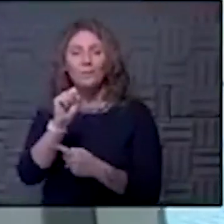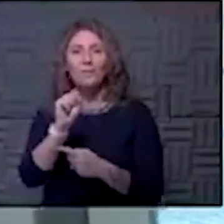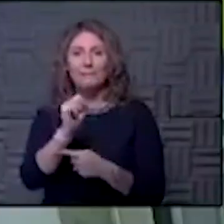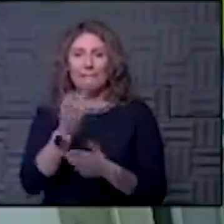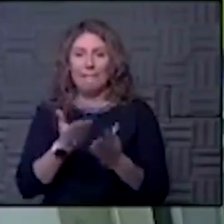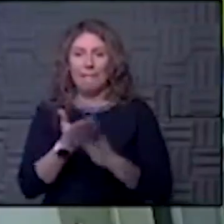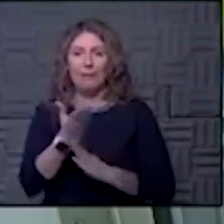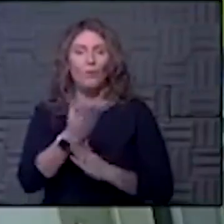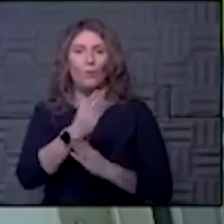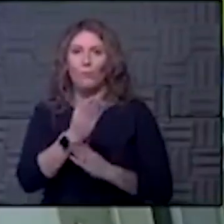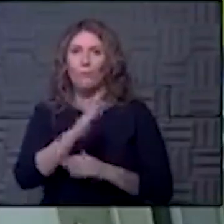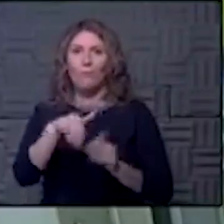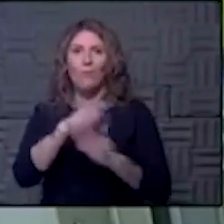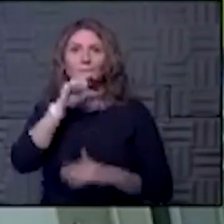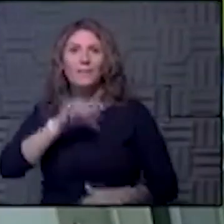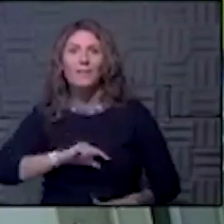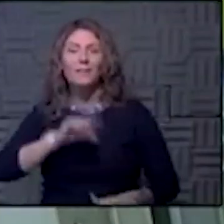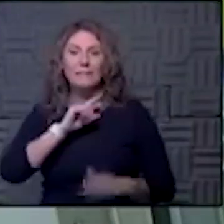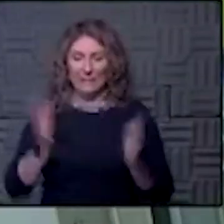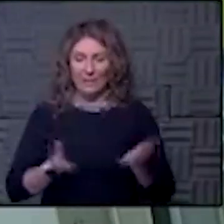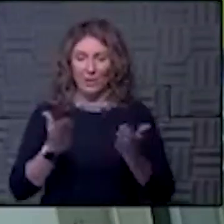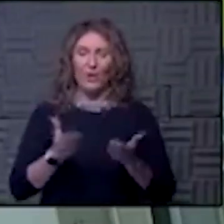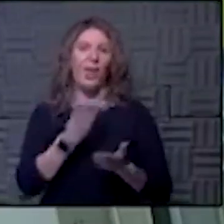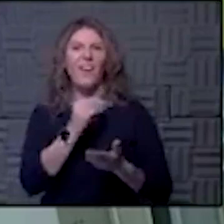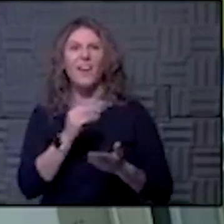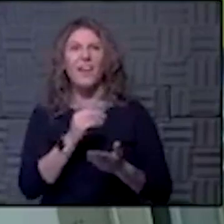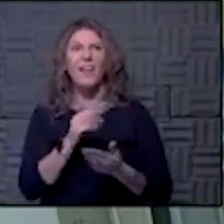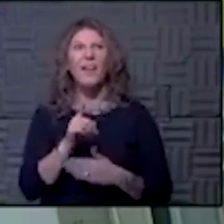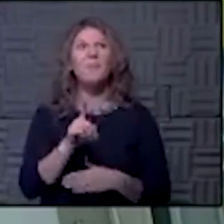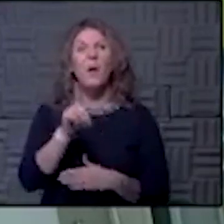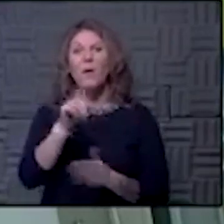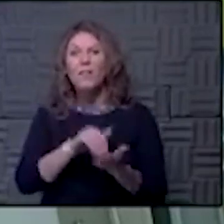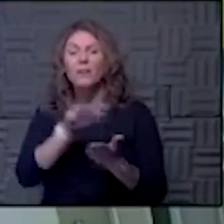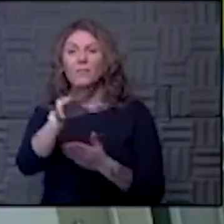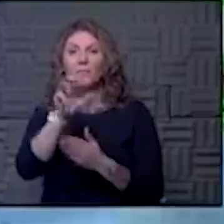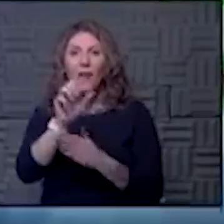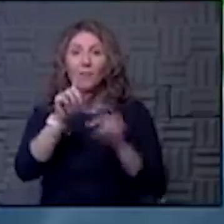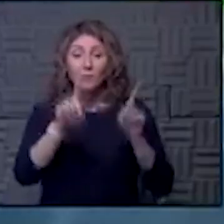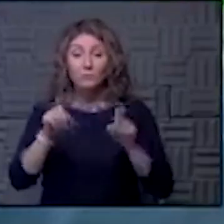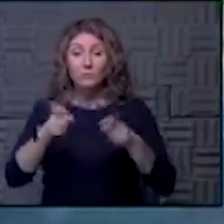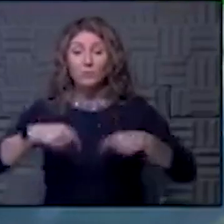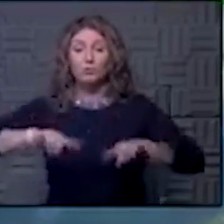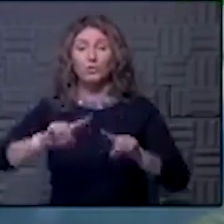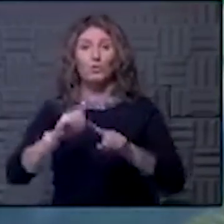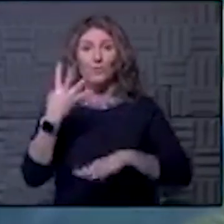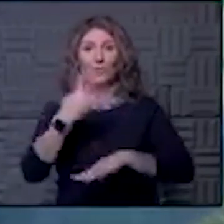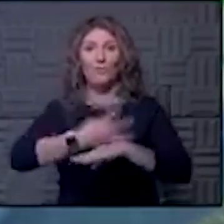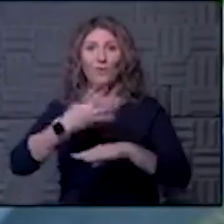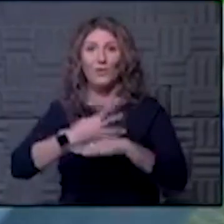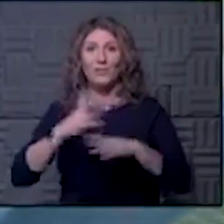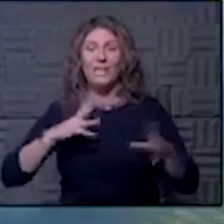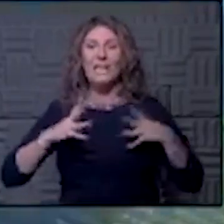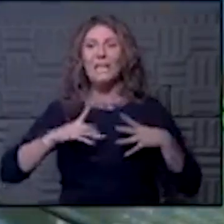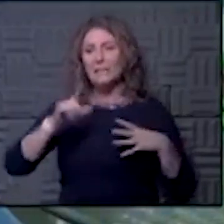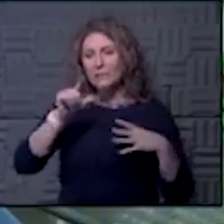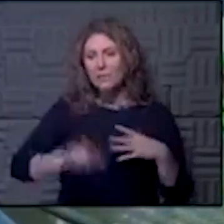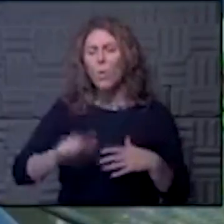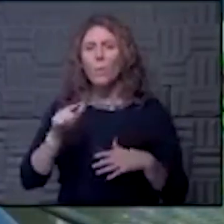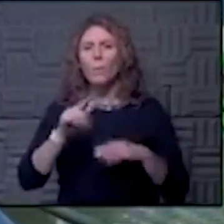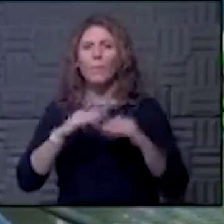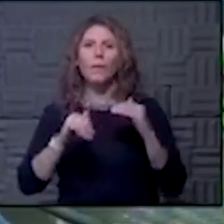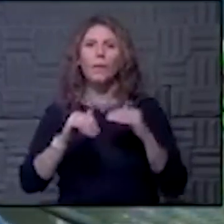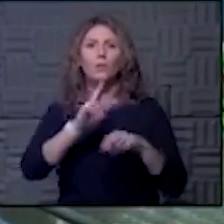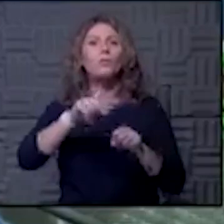through Thanksgiving, and we did about 1,500 tests over the course of the 4-day holiday, which is lower than kind of our